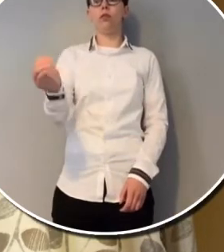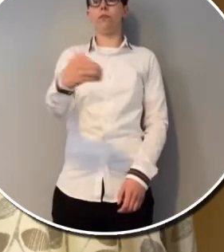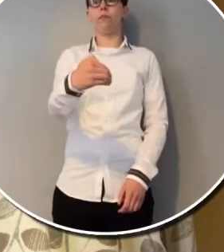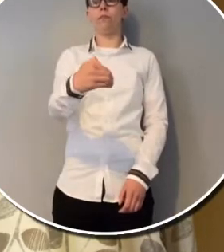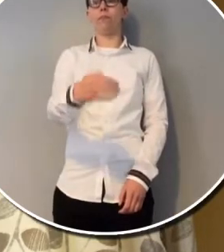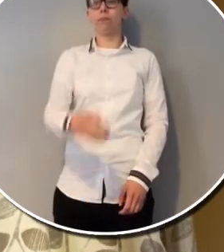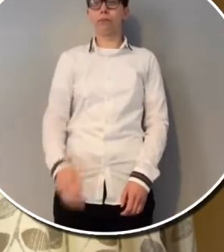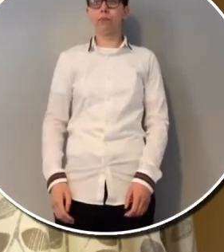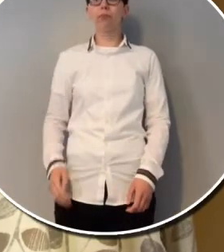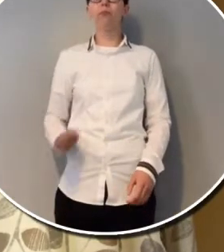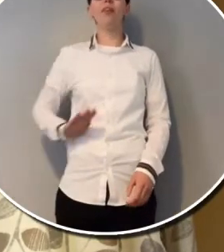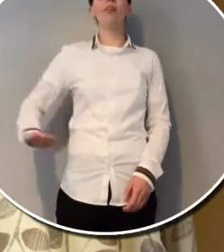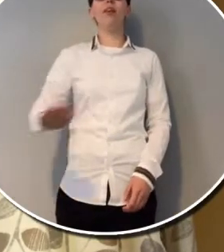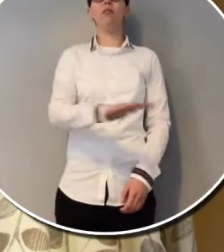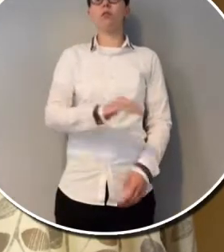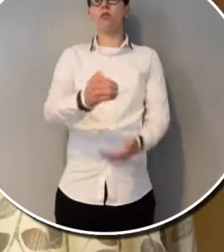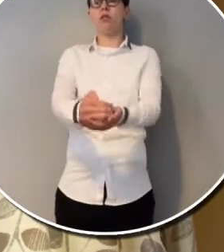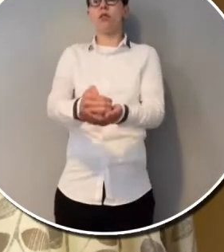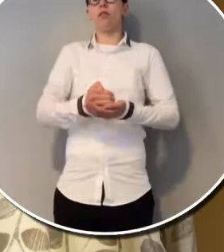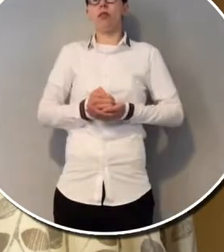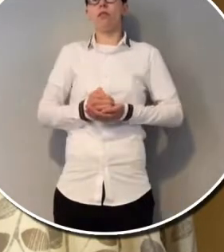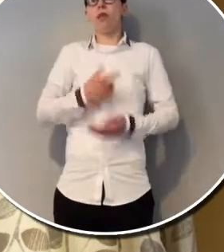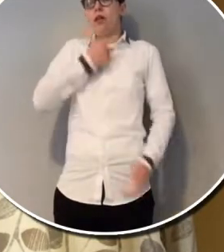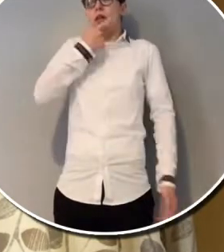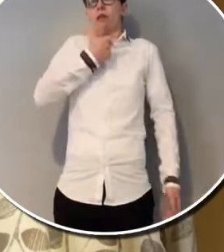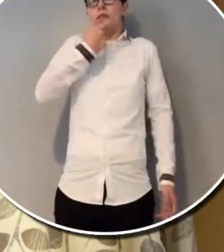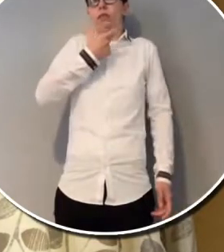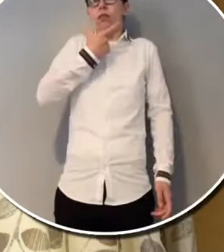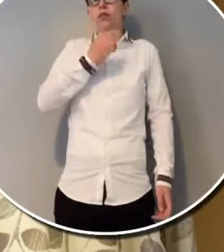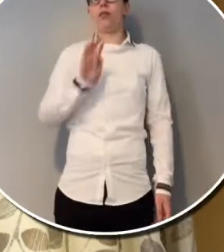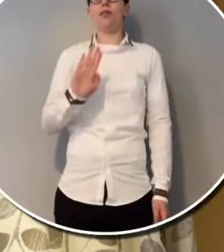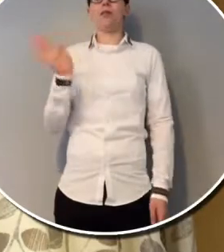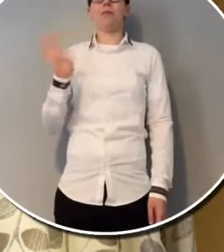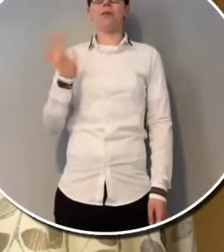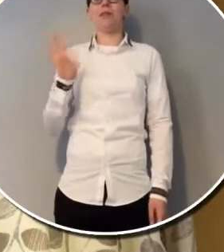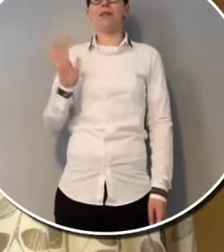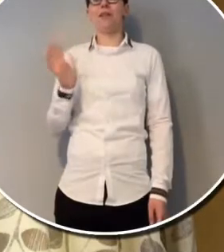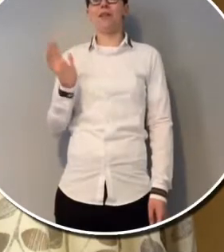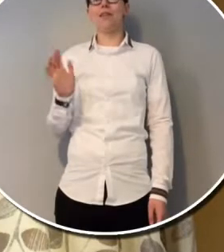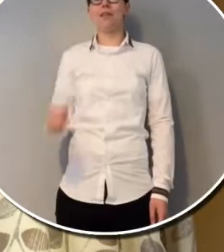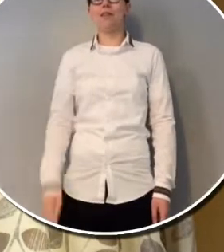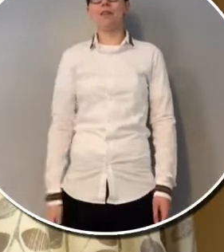Now, everybody, keep safe. And have fun. Bye-bye.